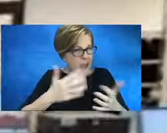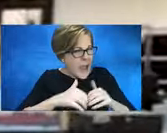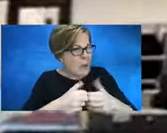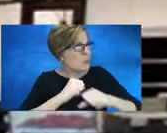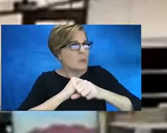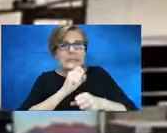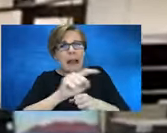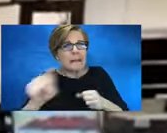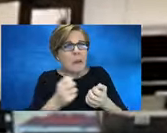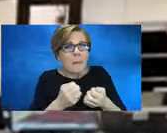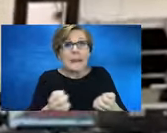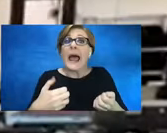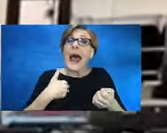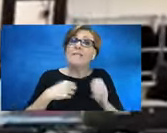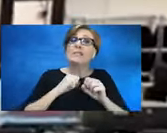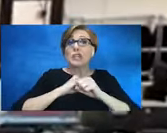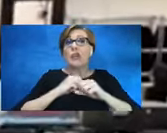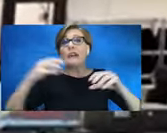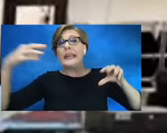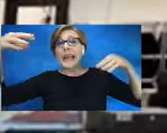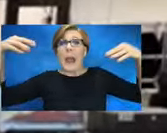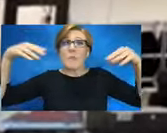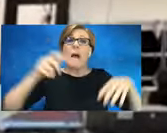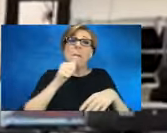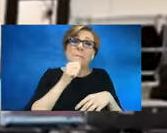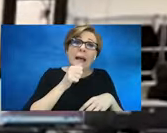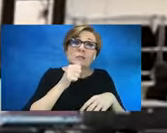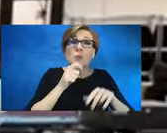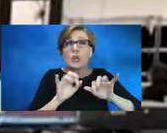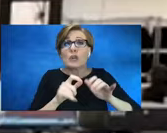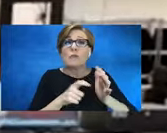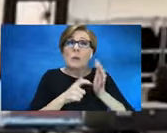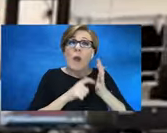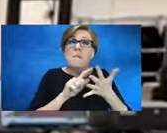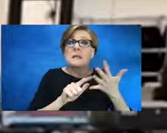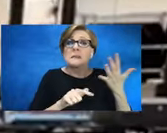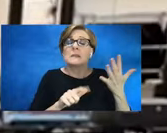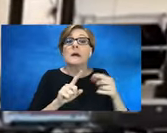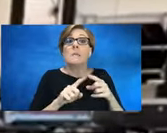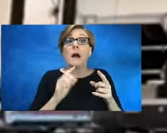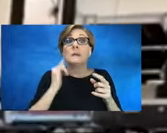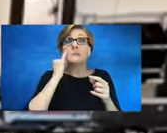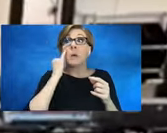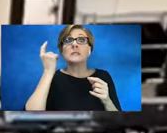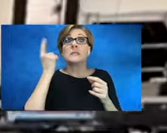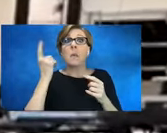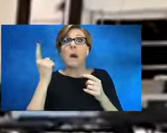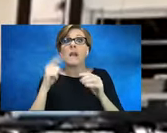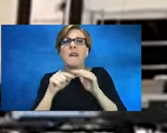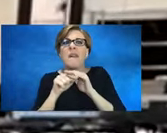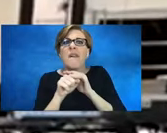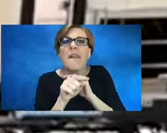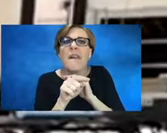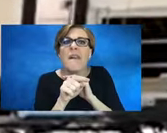security controls, you have cameras, you have password requirements on your tabulation equipment. But what if someone brought in, snuck in some